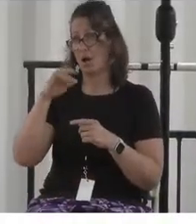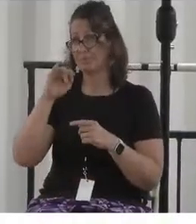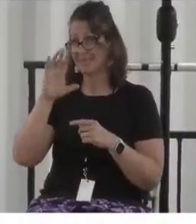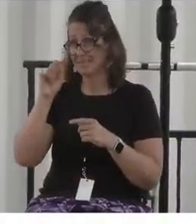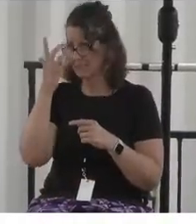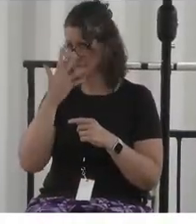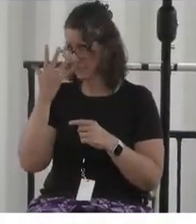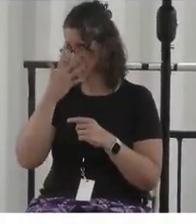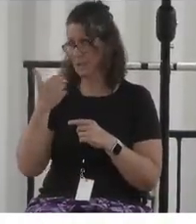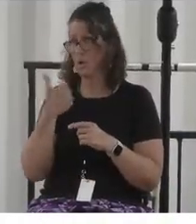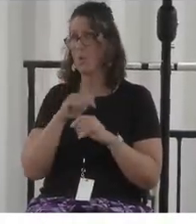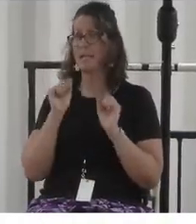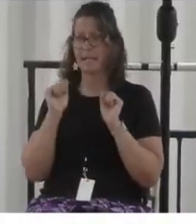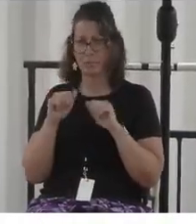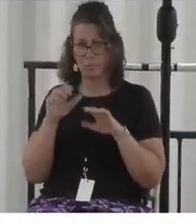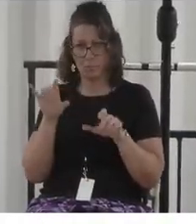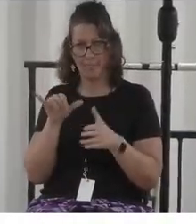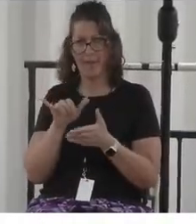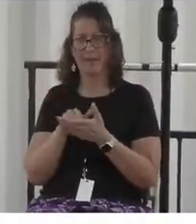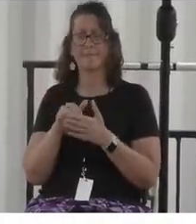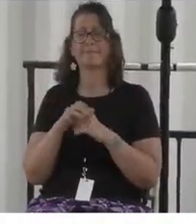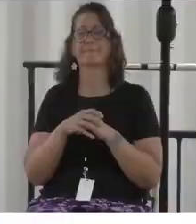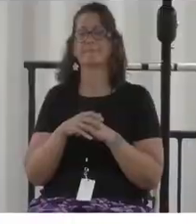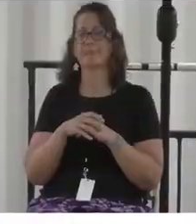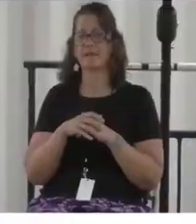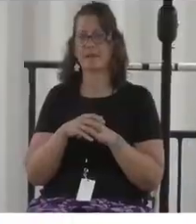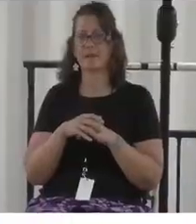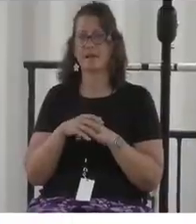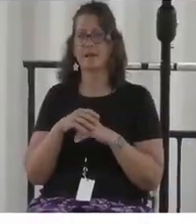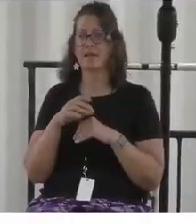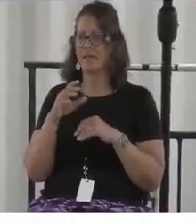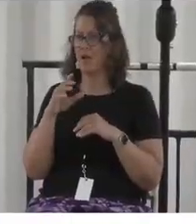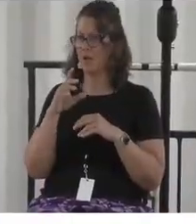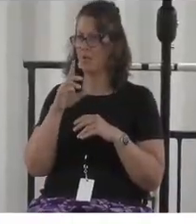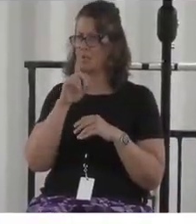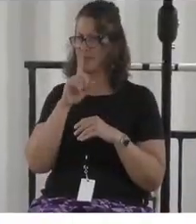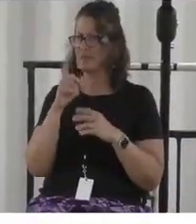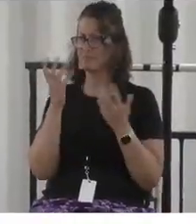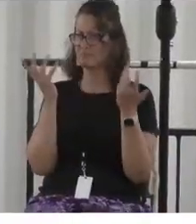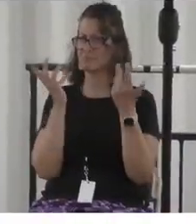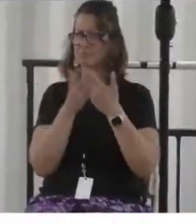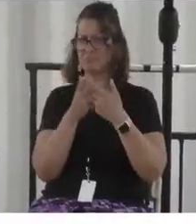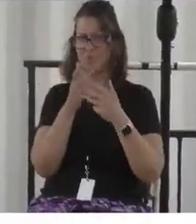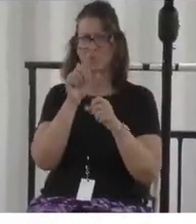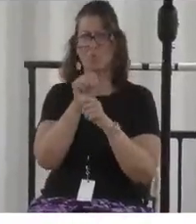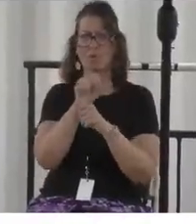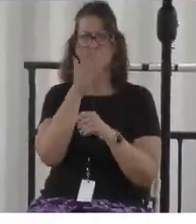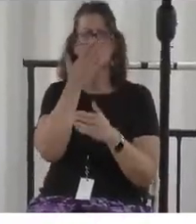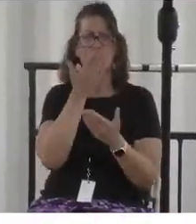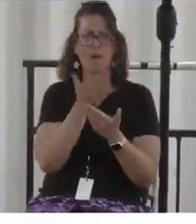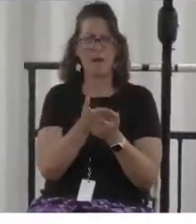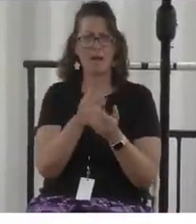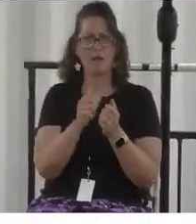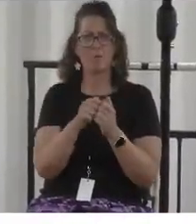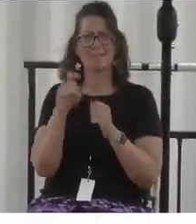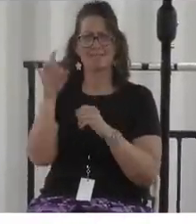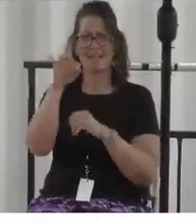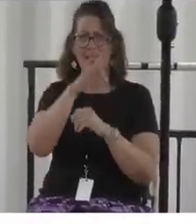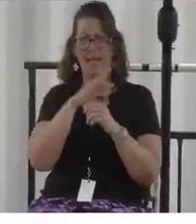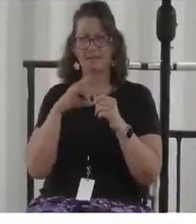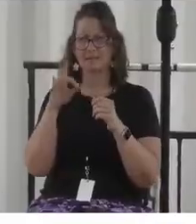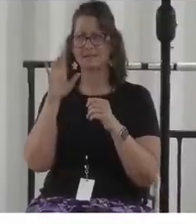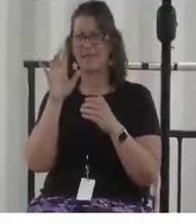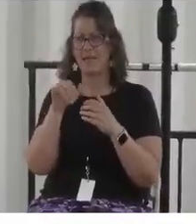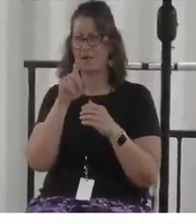the flexibility to do that. And so it works really well in tandem with these satellites like Landsat, which are, you